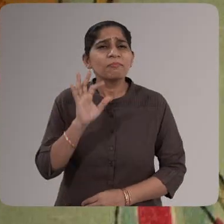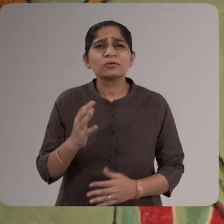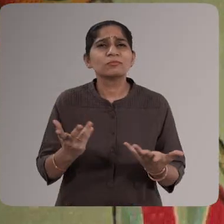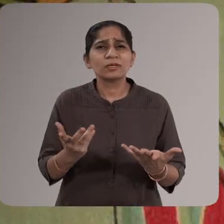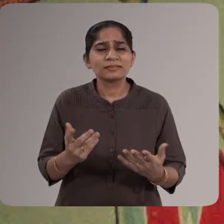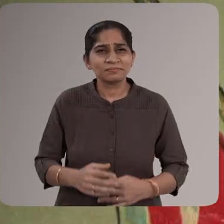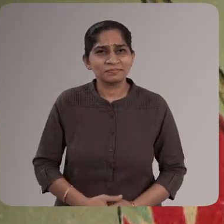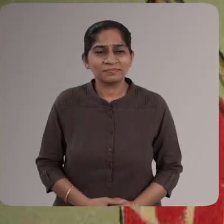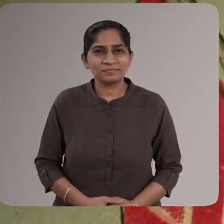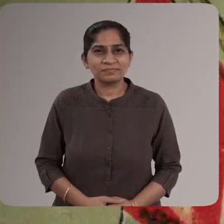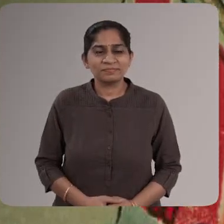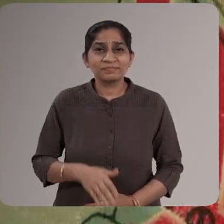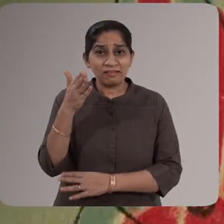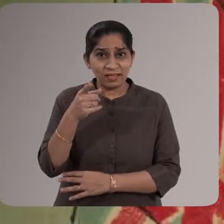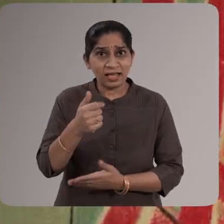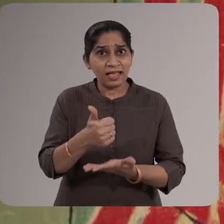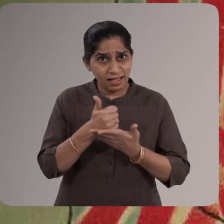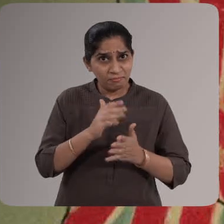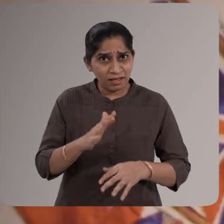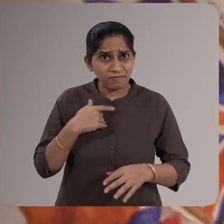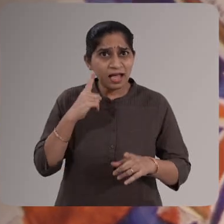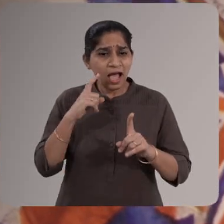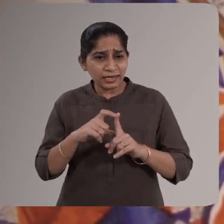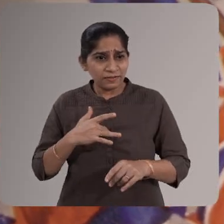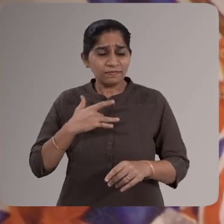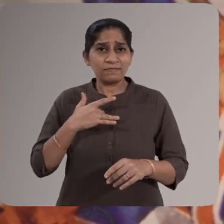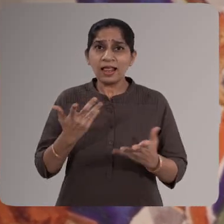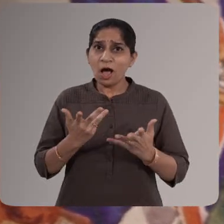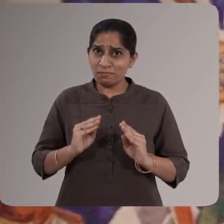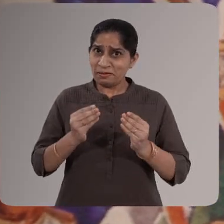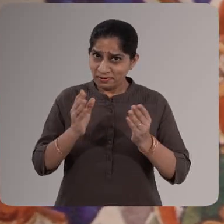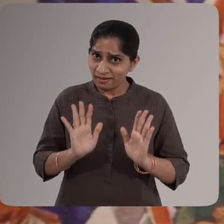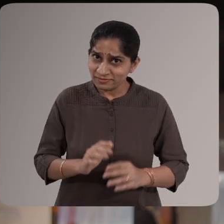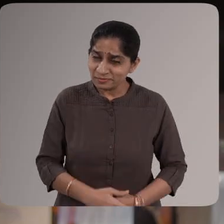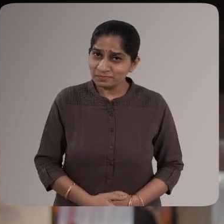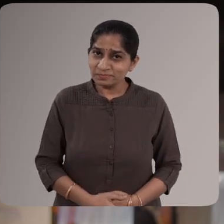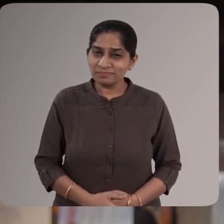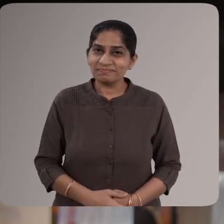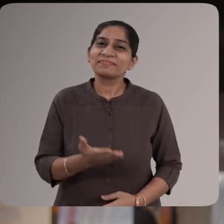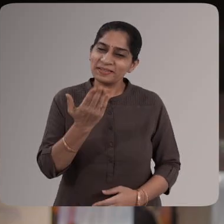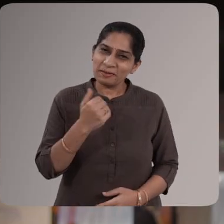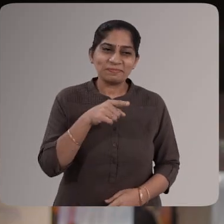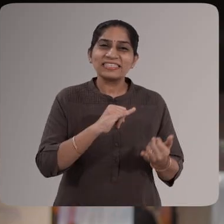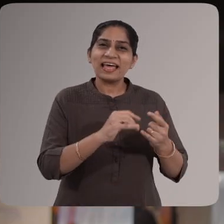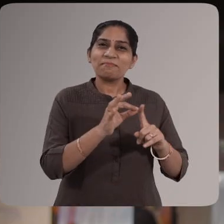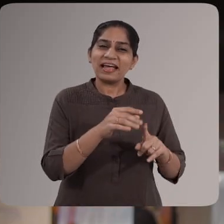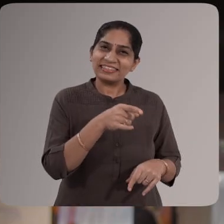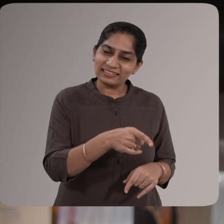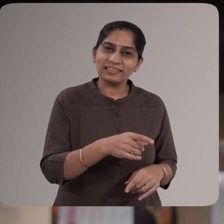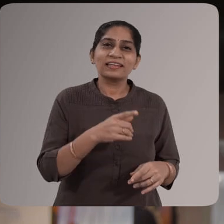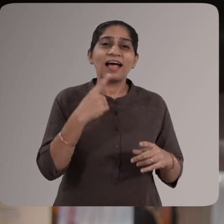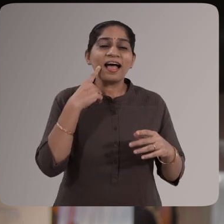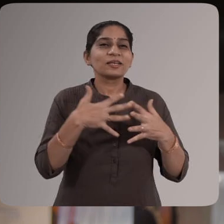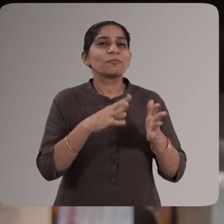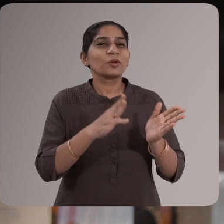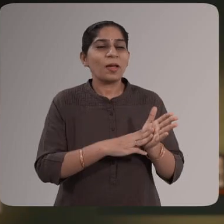What is the significance of flags, and how do they contribute to shaping our identities? Join Sarah Patterson from the